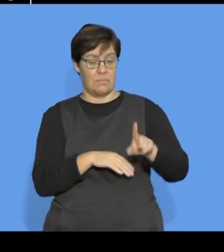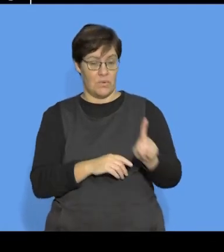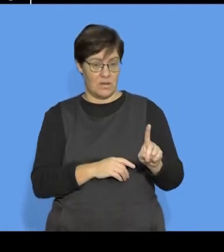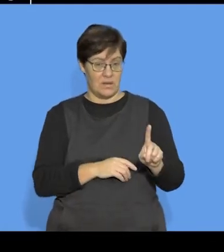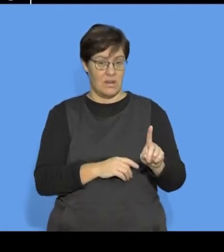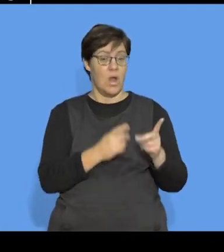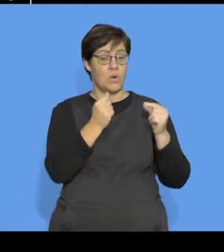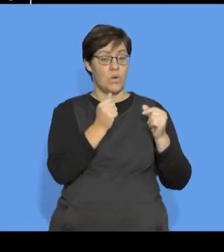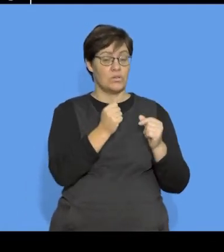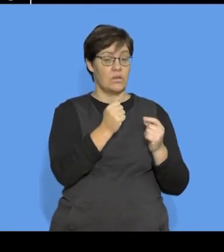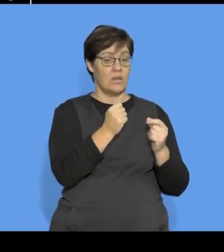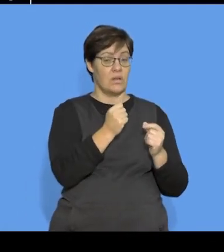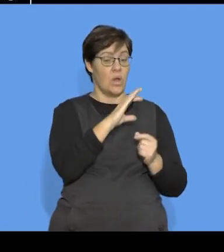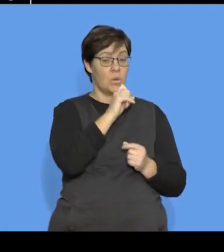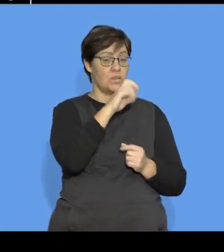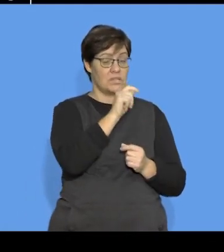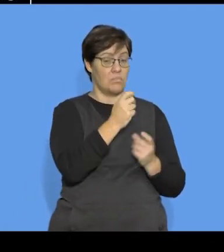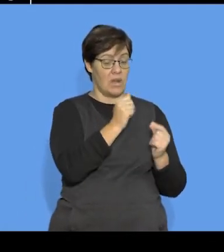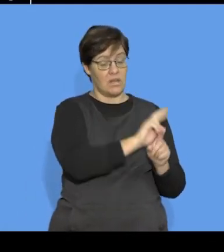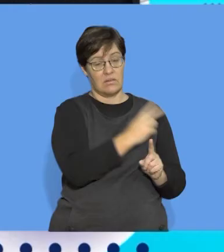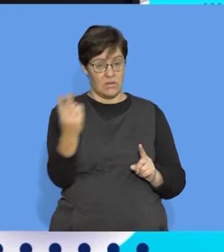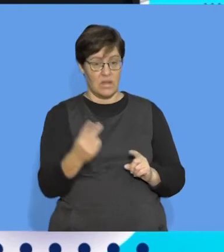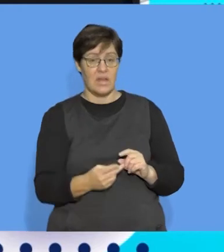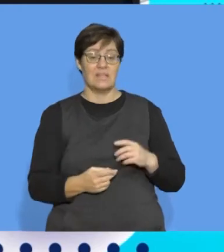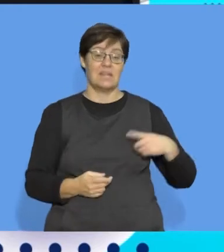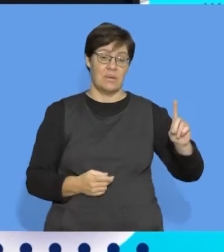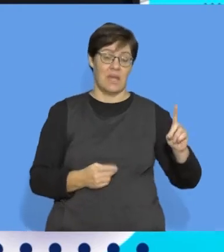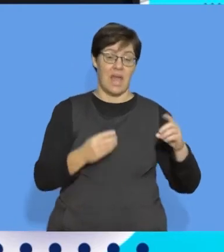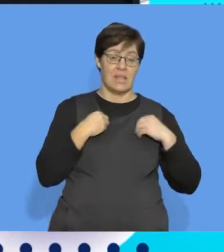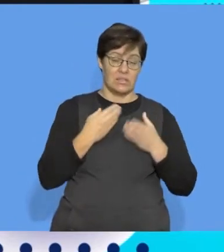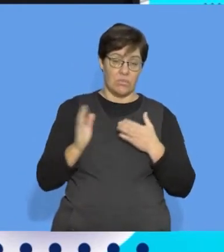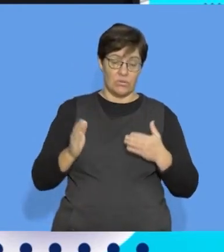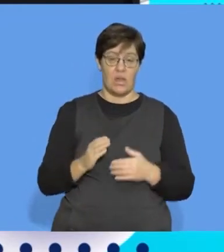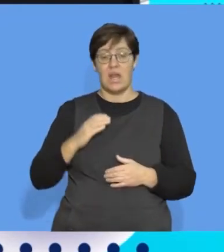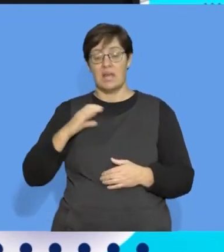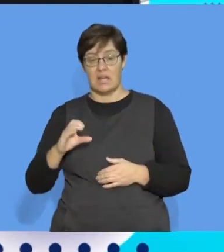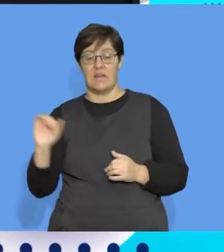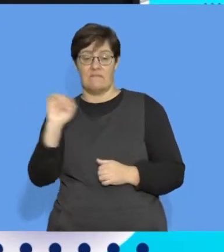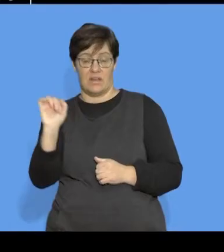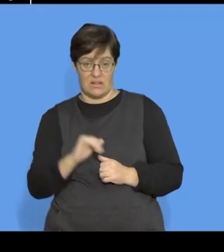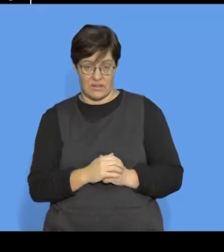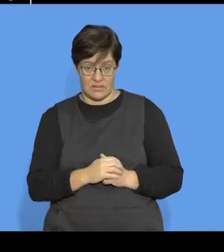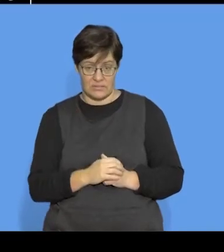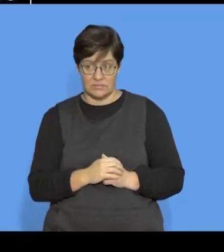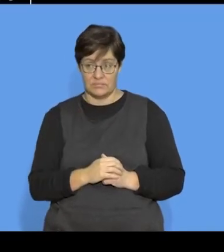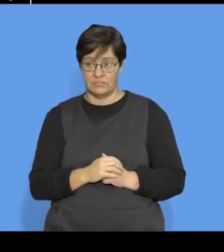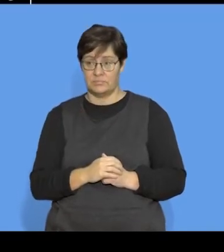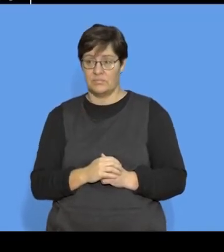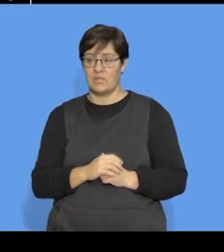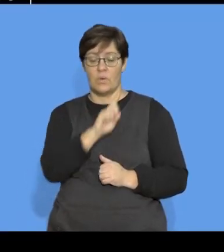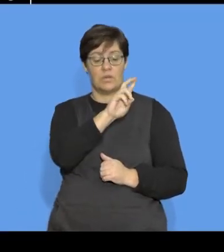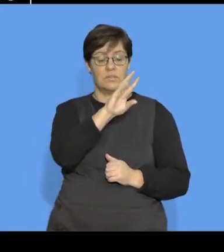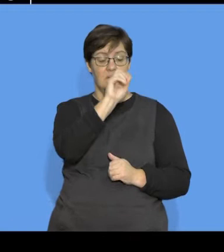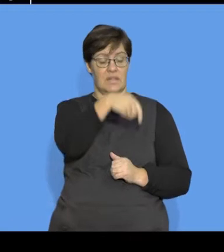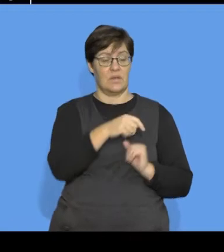Step number 1, transfer your cost price. Debit asset disposal, credit vehicles. There we go. There's